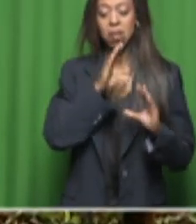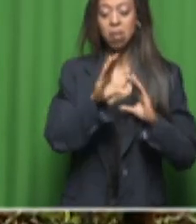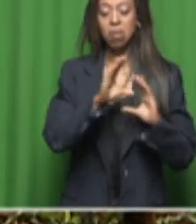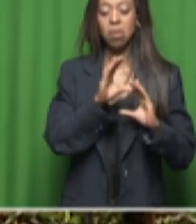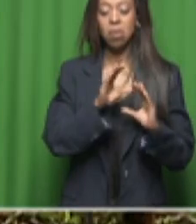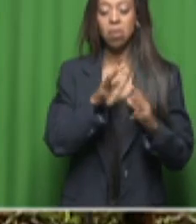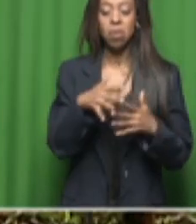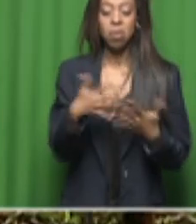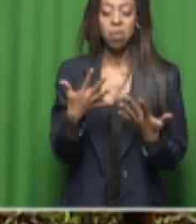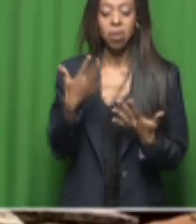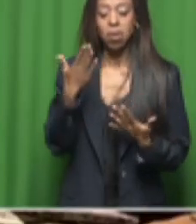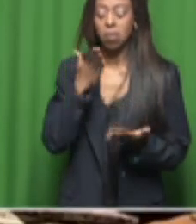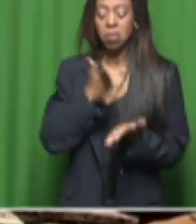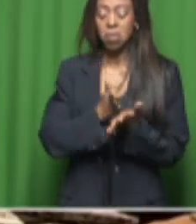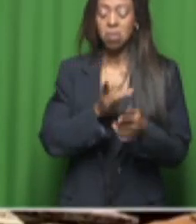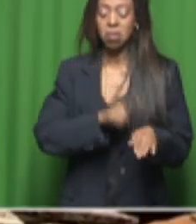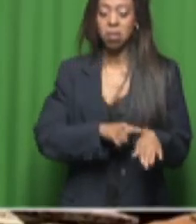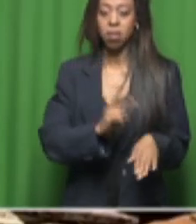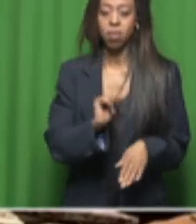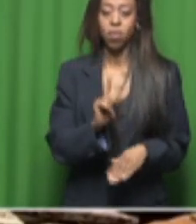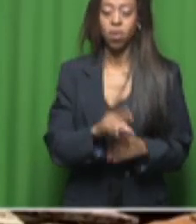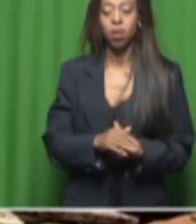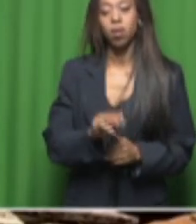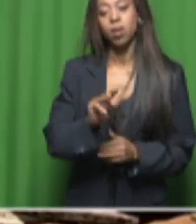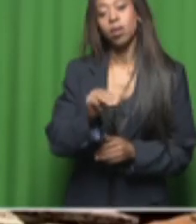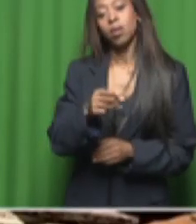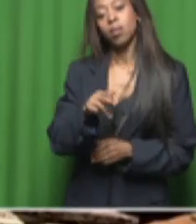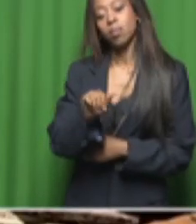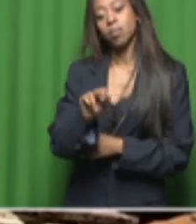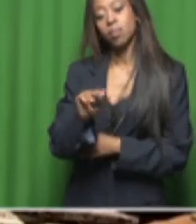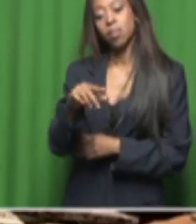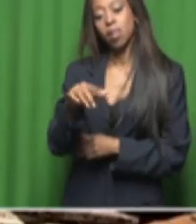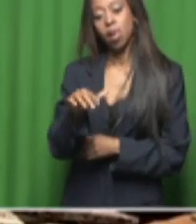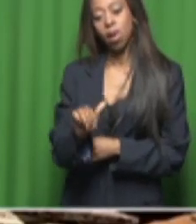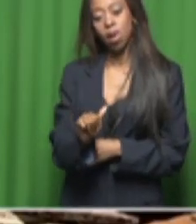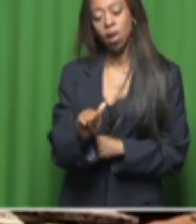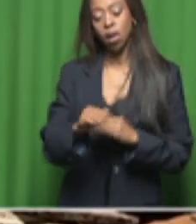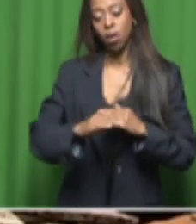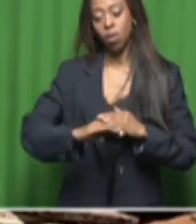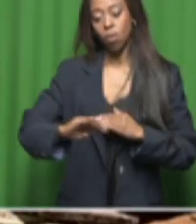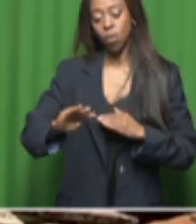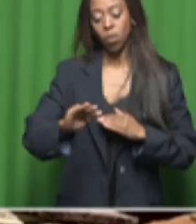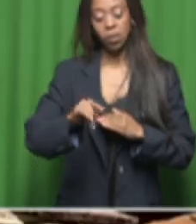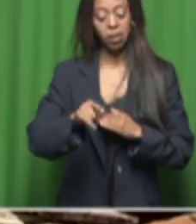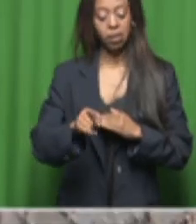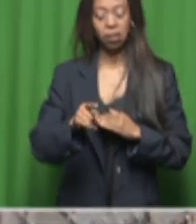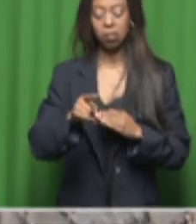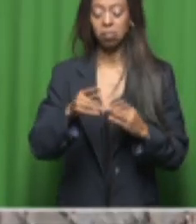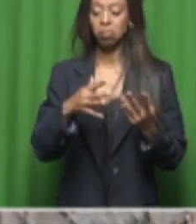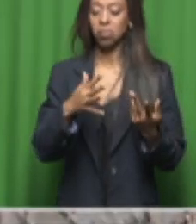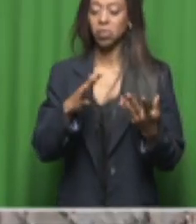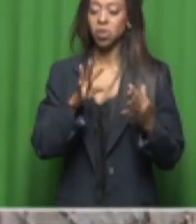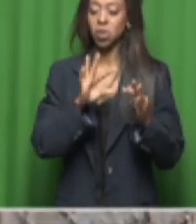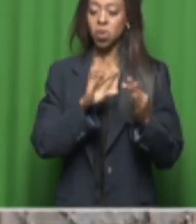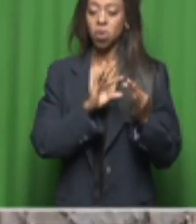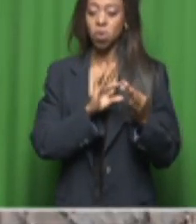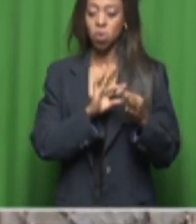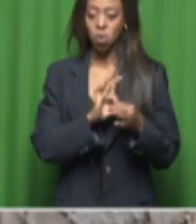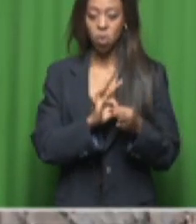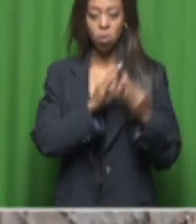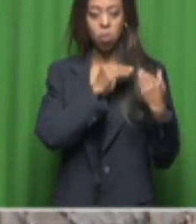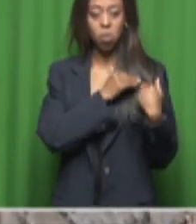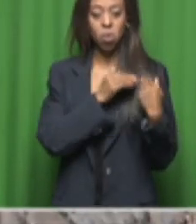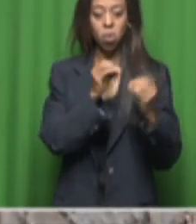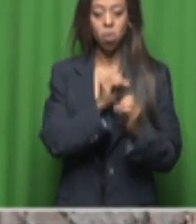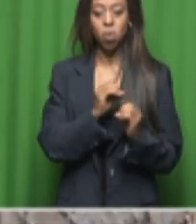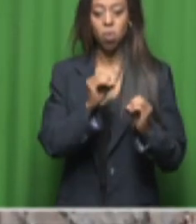that, so I don't even know what the time was. In Umlazi rocks, mudslides and sinkholes put properties at risk. Cars parked in the